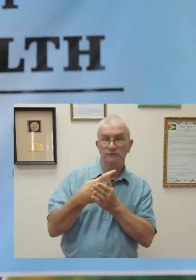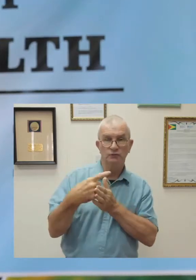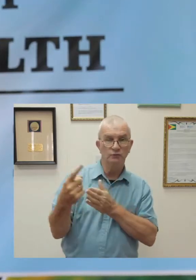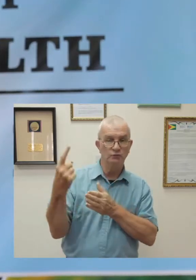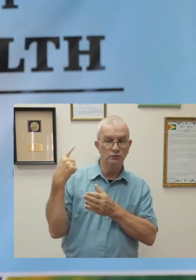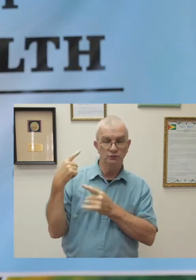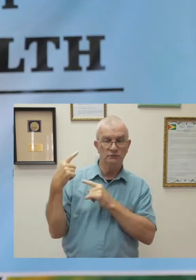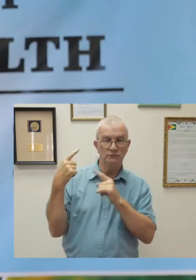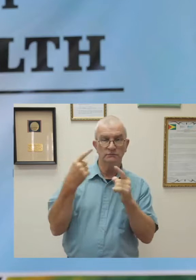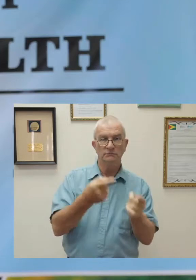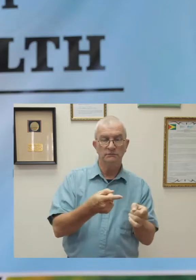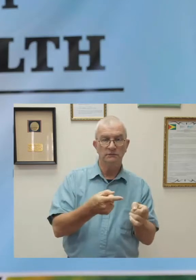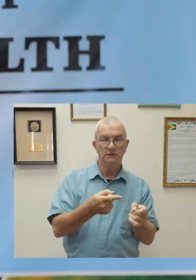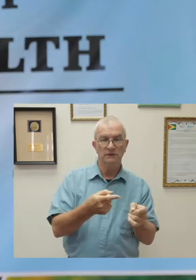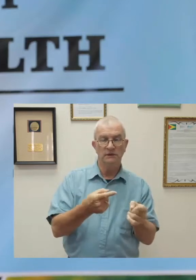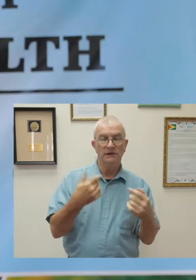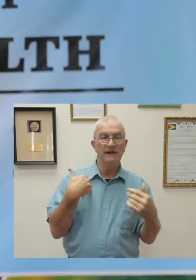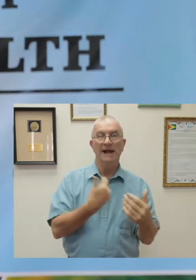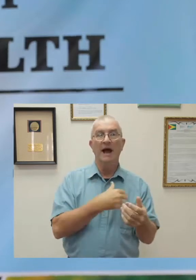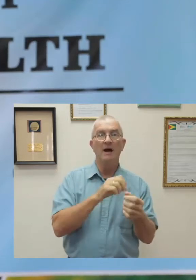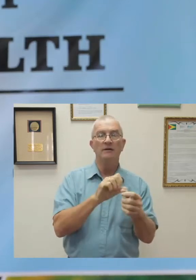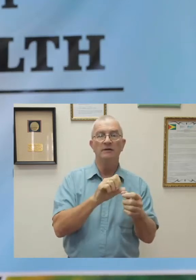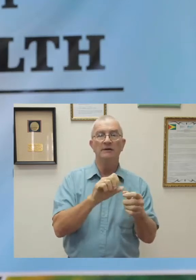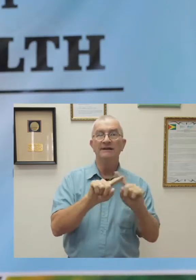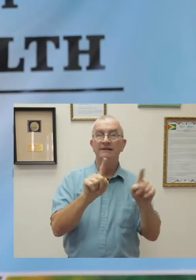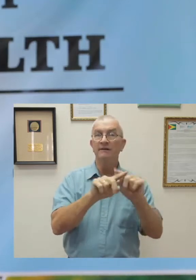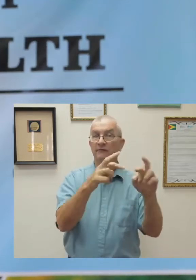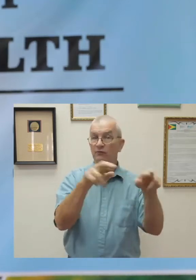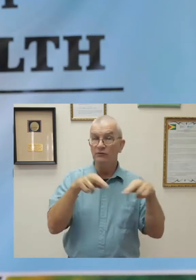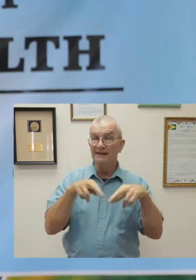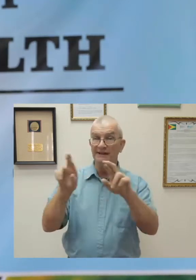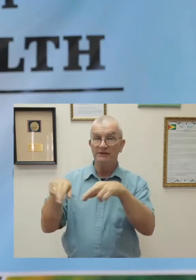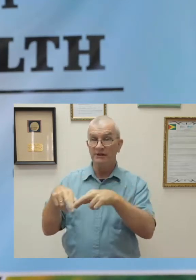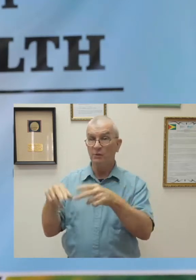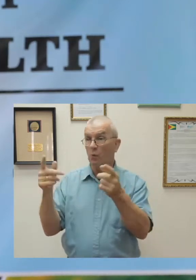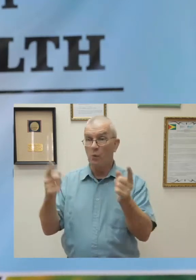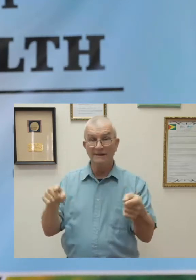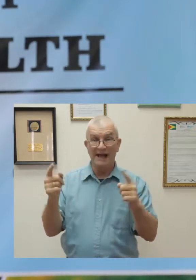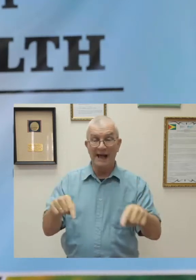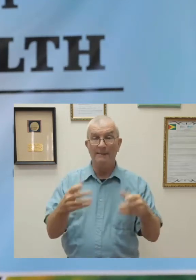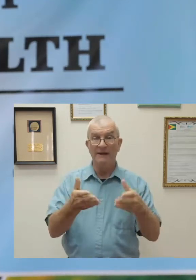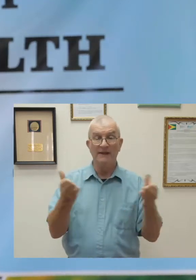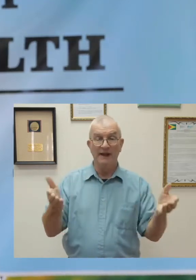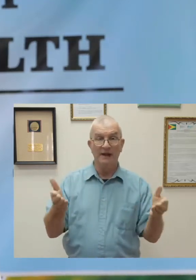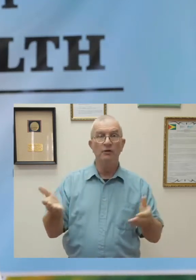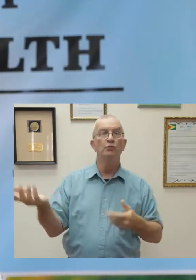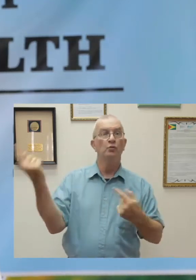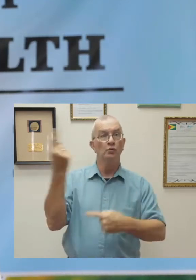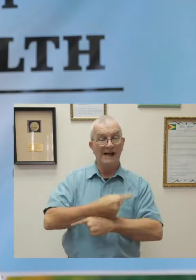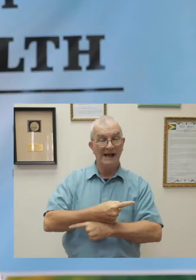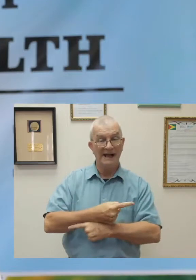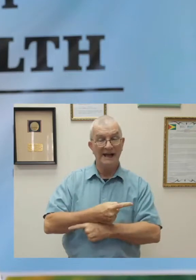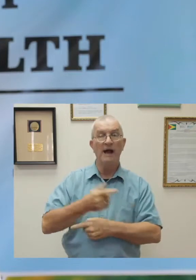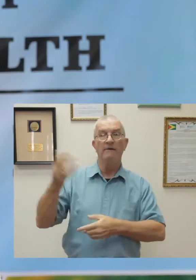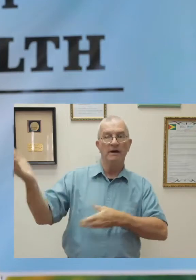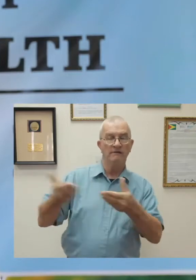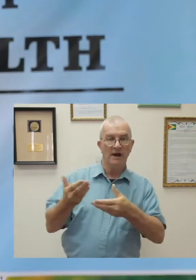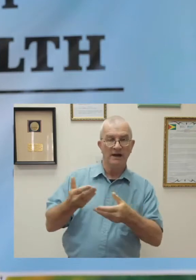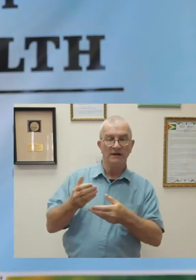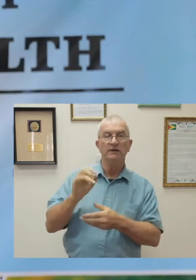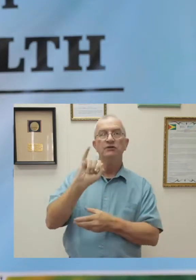on the situation in our different regions. And today I have invited Mr.